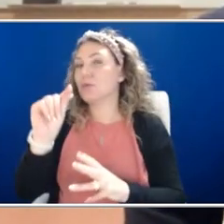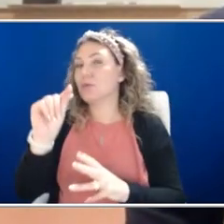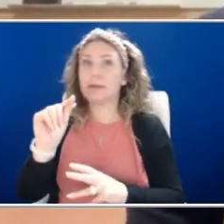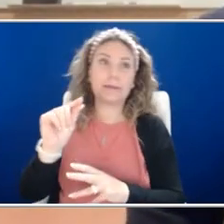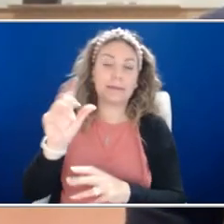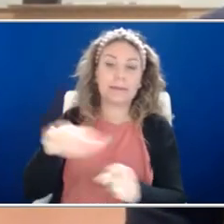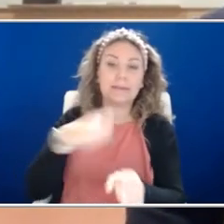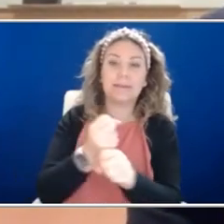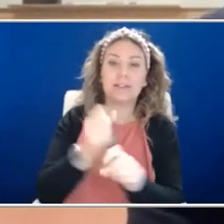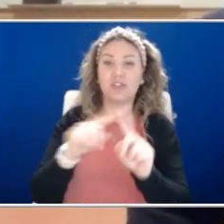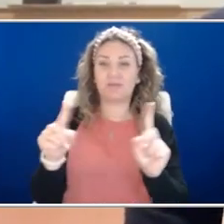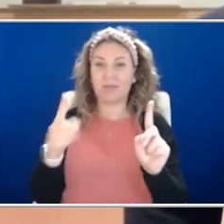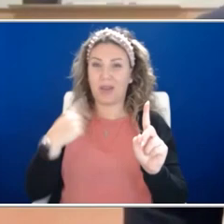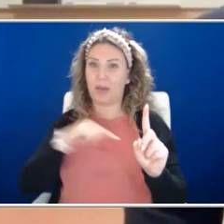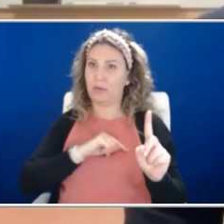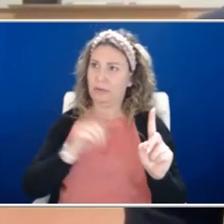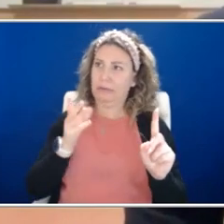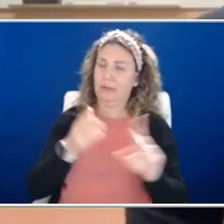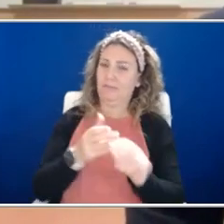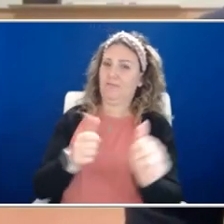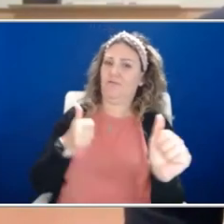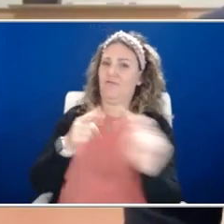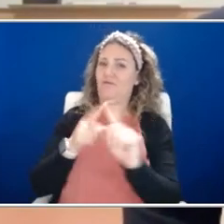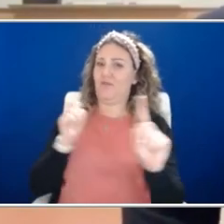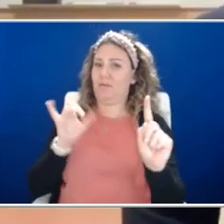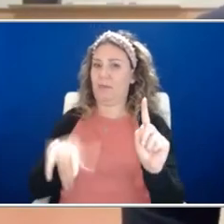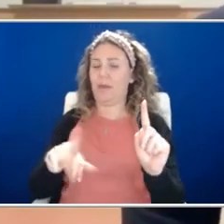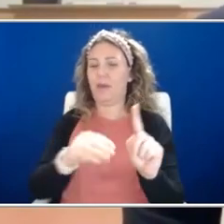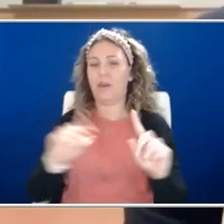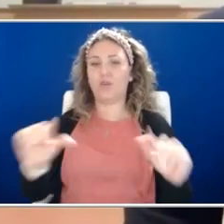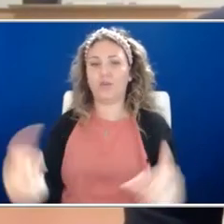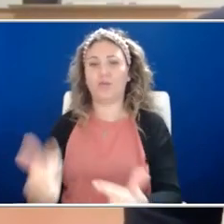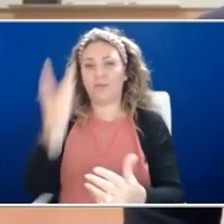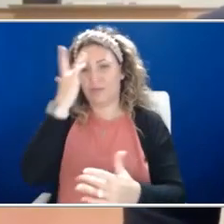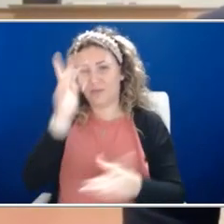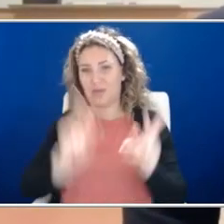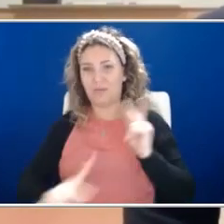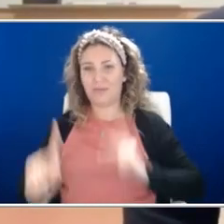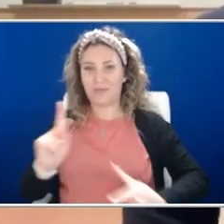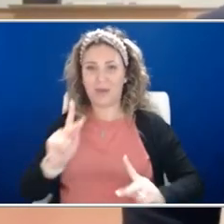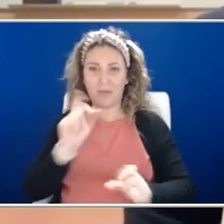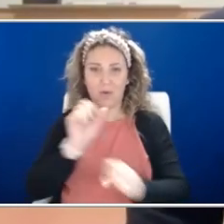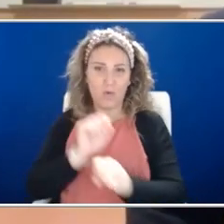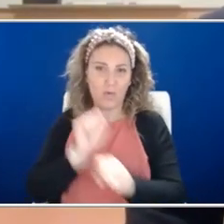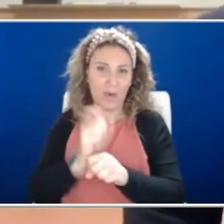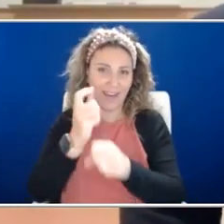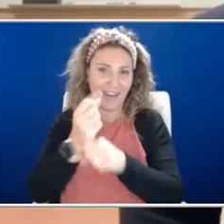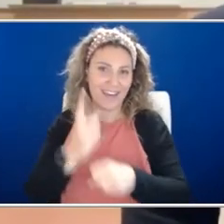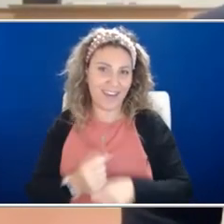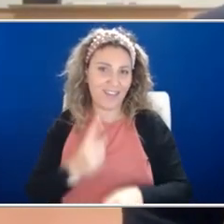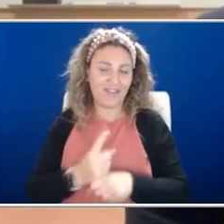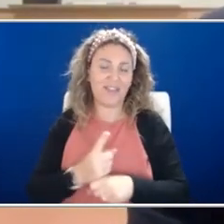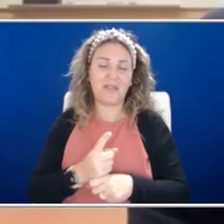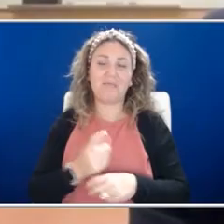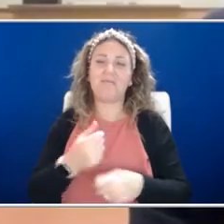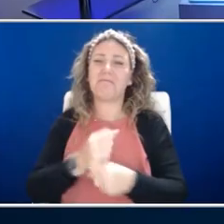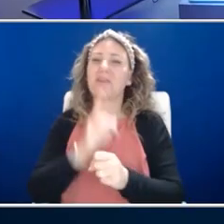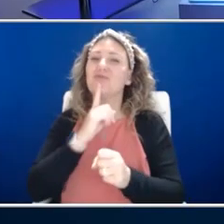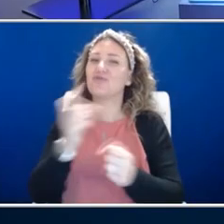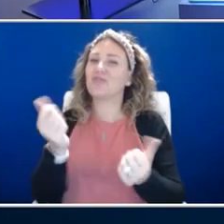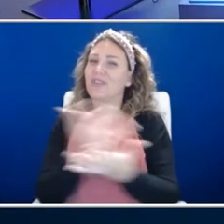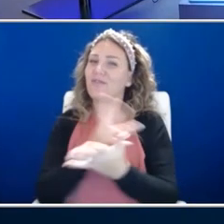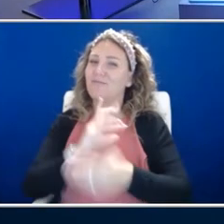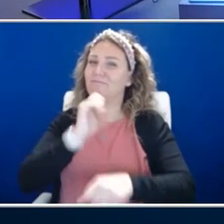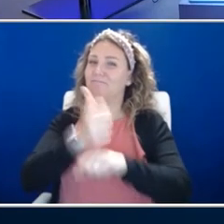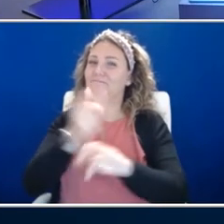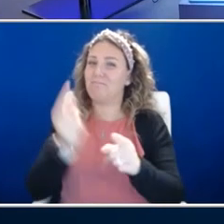we're pretty far away from that. And we have group of smart people that are working every year to be able to put the right guardrails in place.